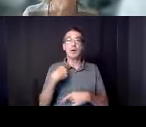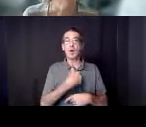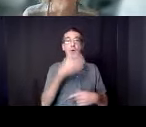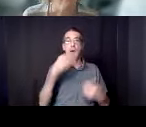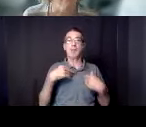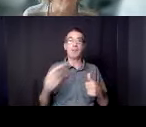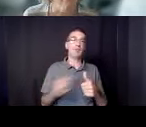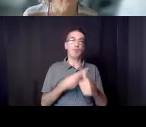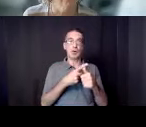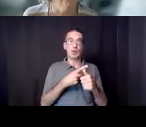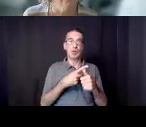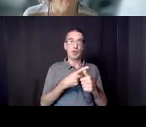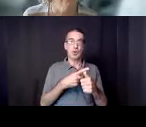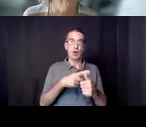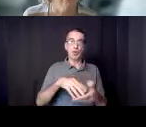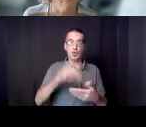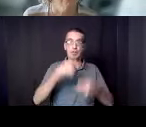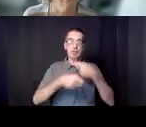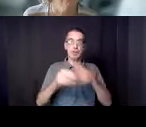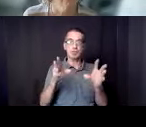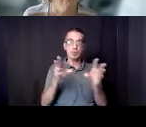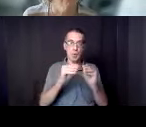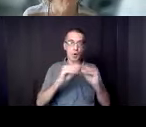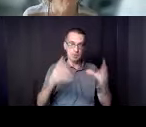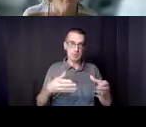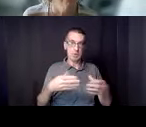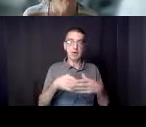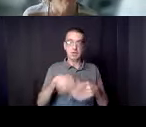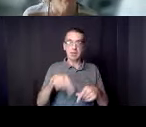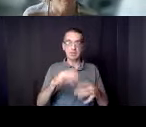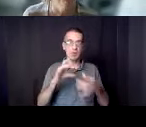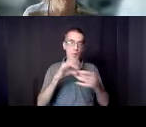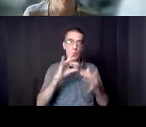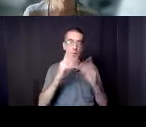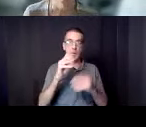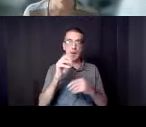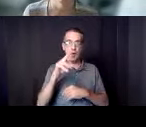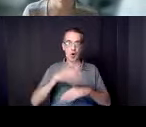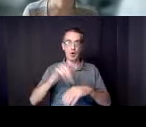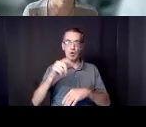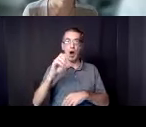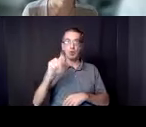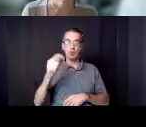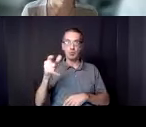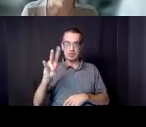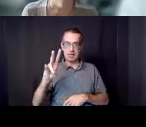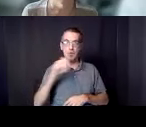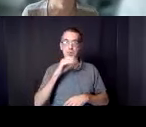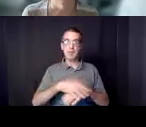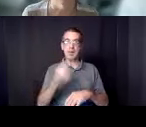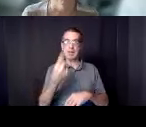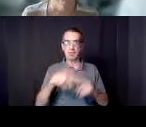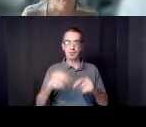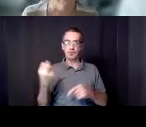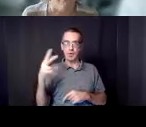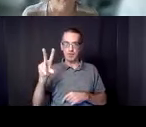our first Learning Exchange cohort session connected to this webinar on October 27th, and that'll be from 11 a.m. to